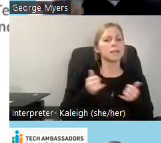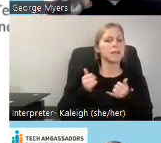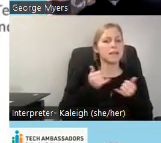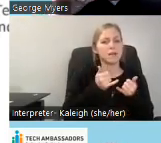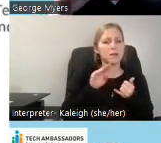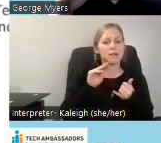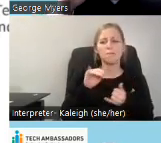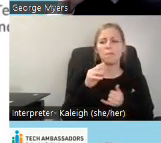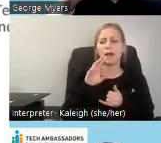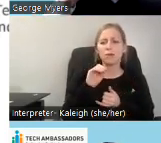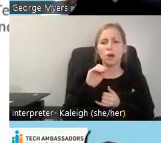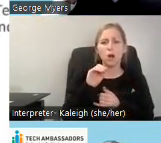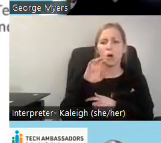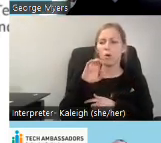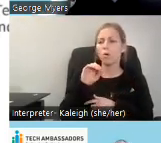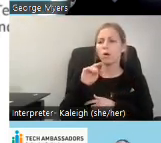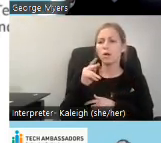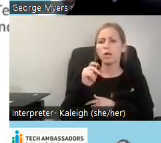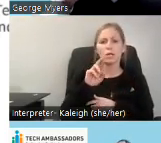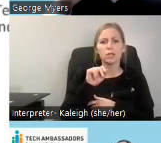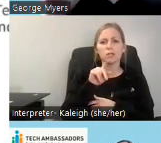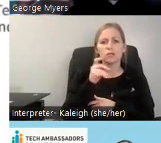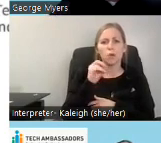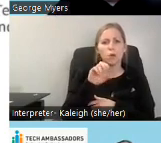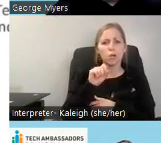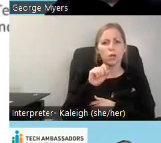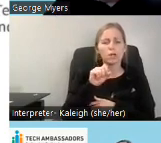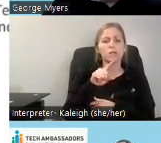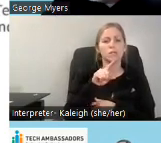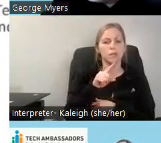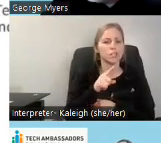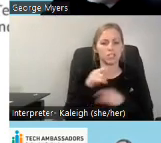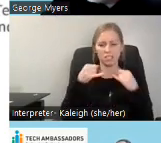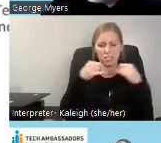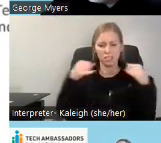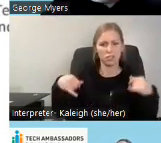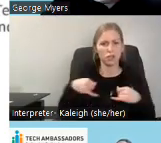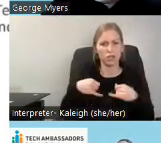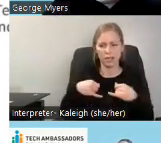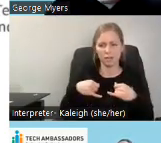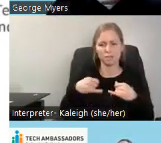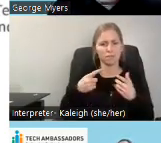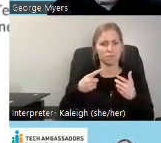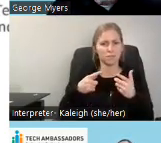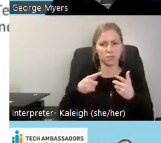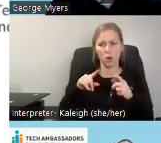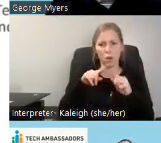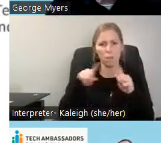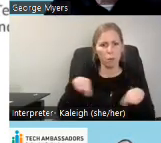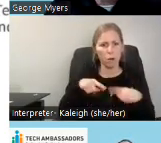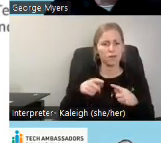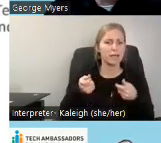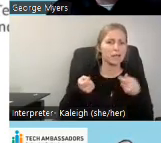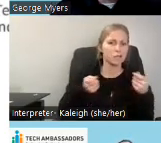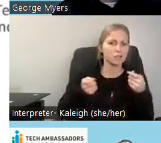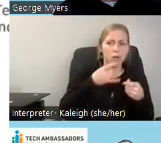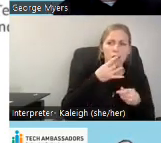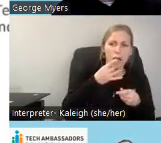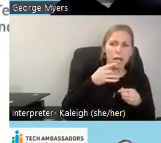that have the ability to control things such as motors, lights, and other things. Some of